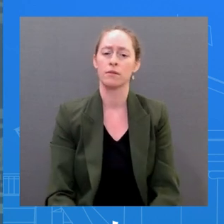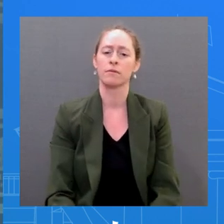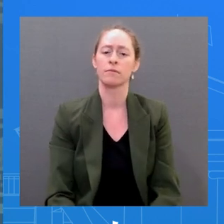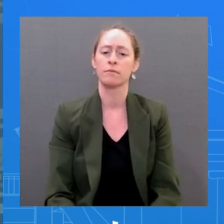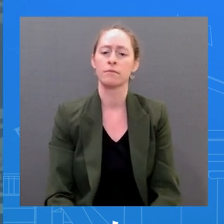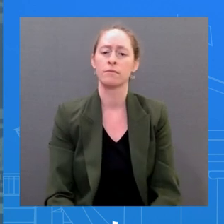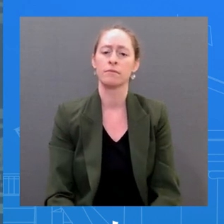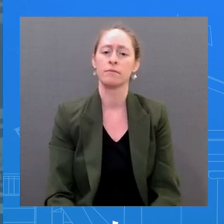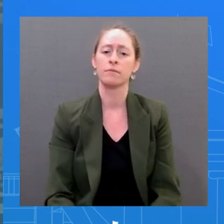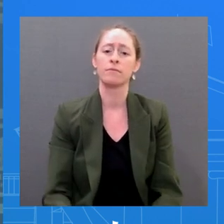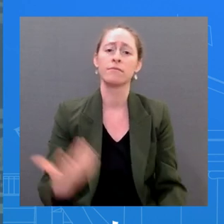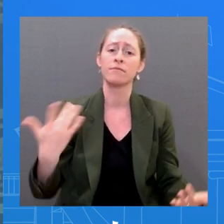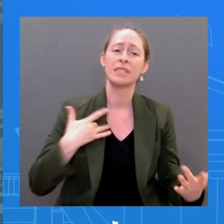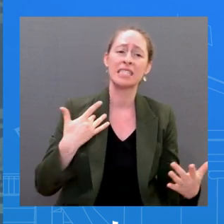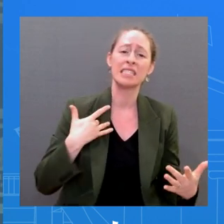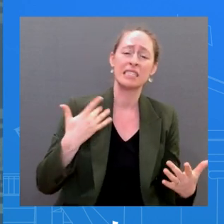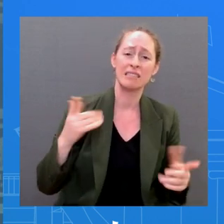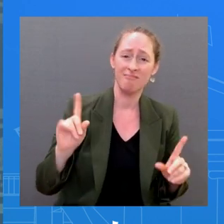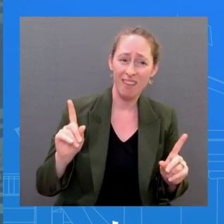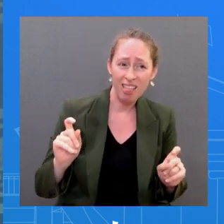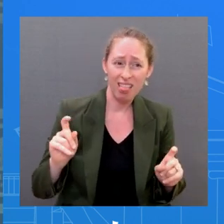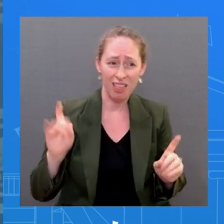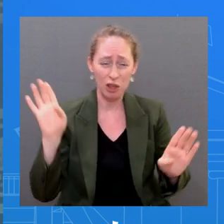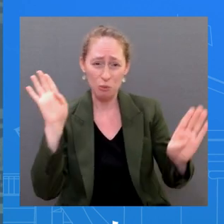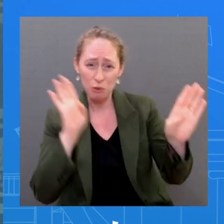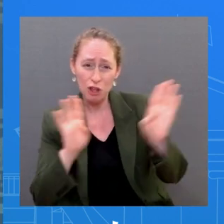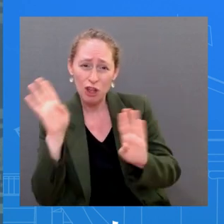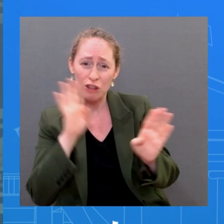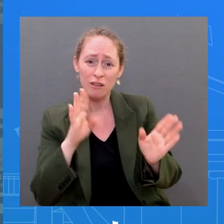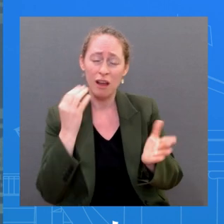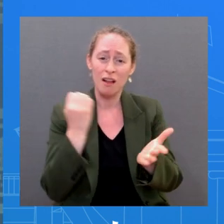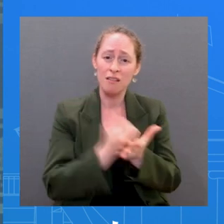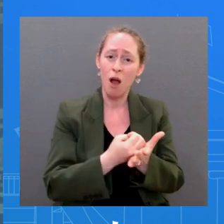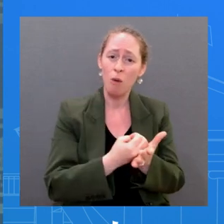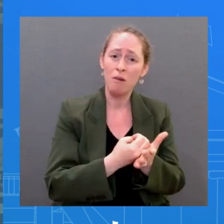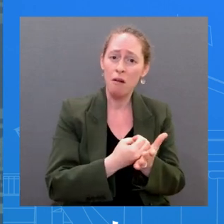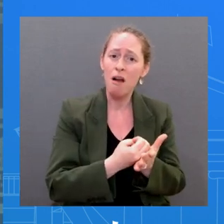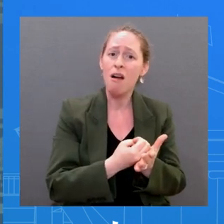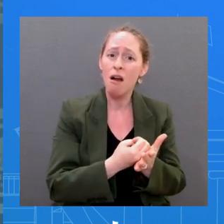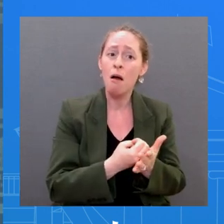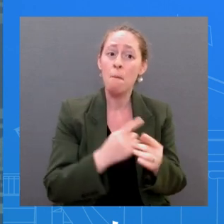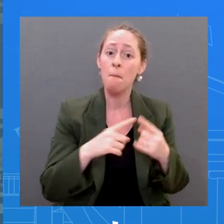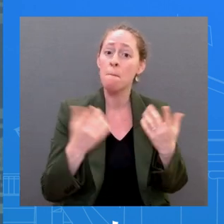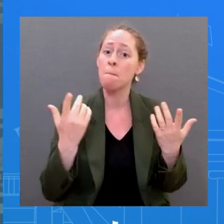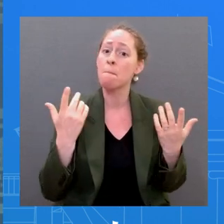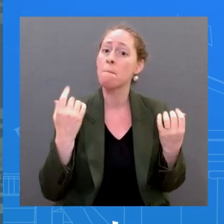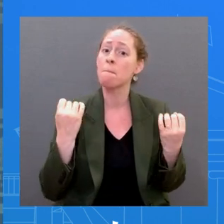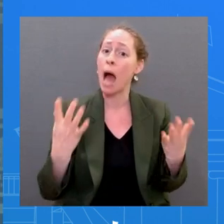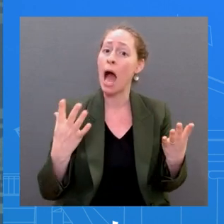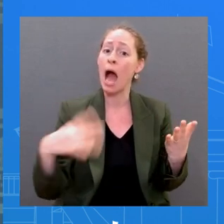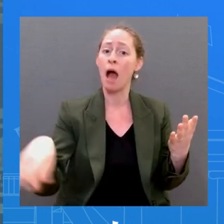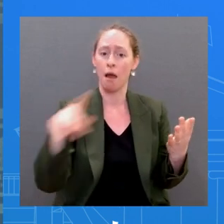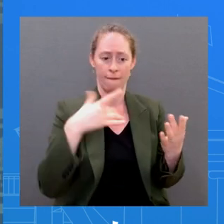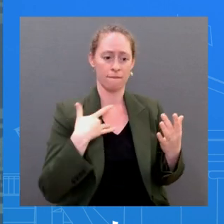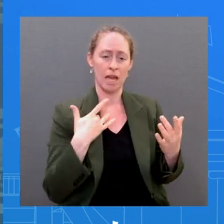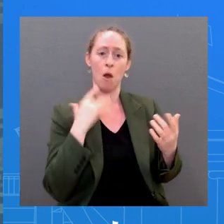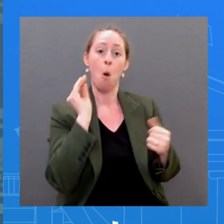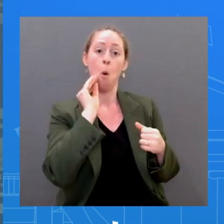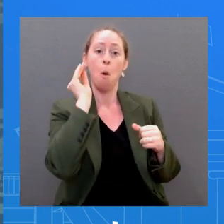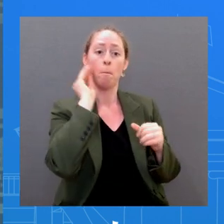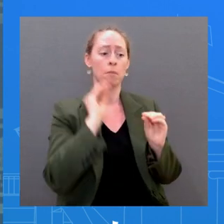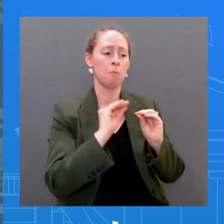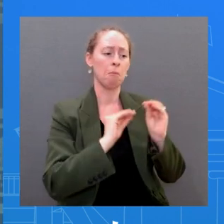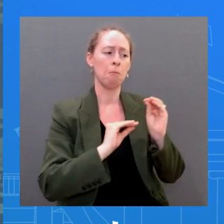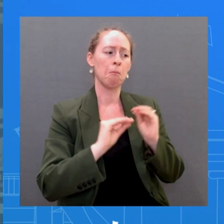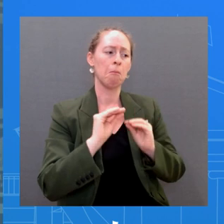economy generally, but they actually felt as good about their personal financial situation as they ever have, according to the Federal